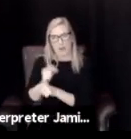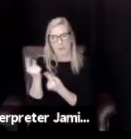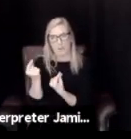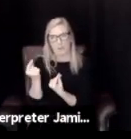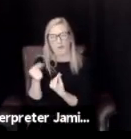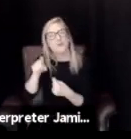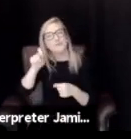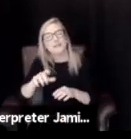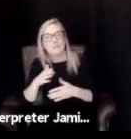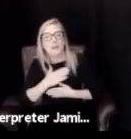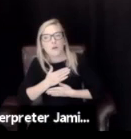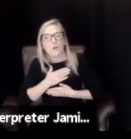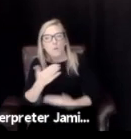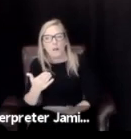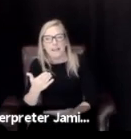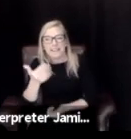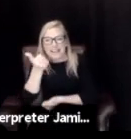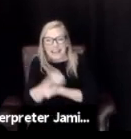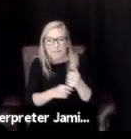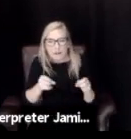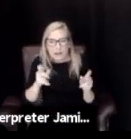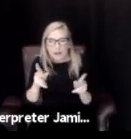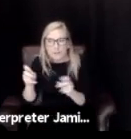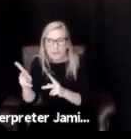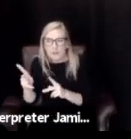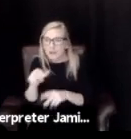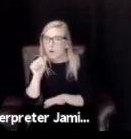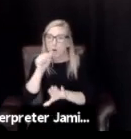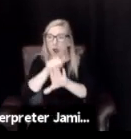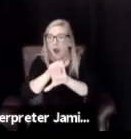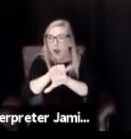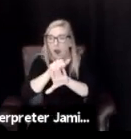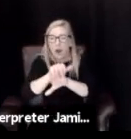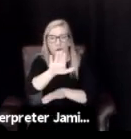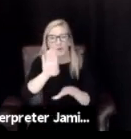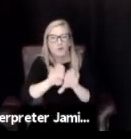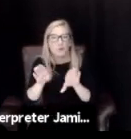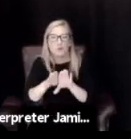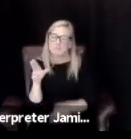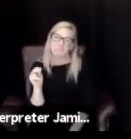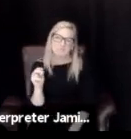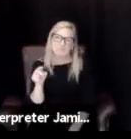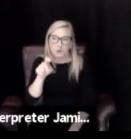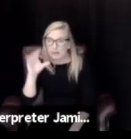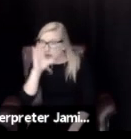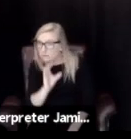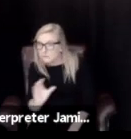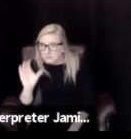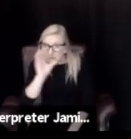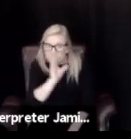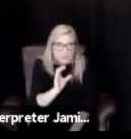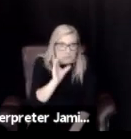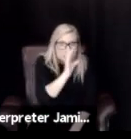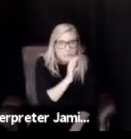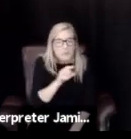open to possibilities. Every opportunity doesn't come as a result of a knock on a door. You are in